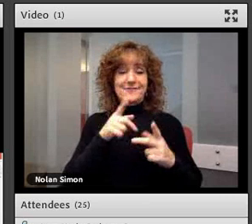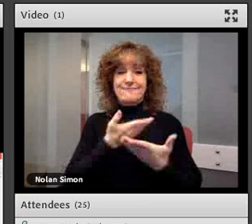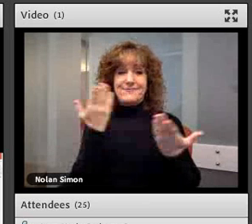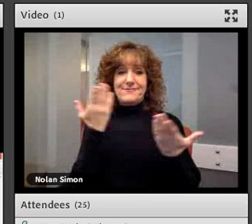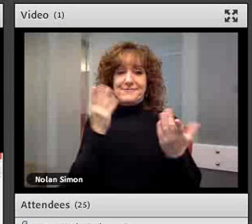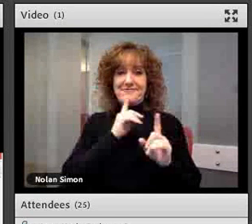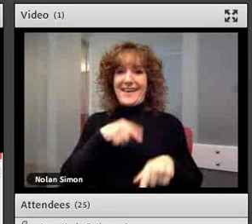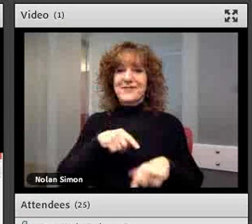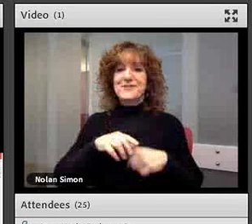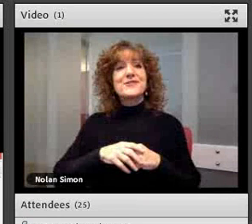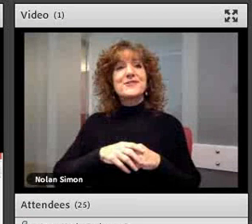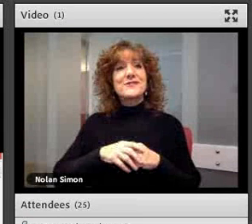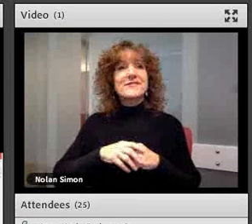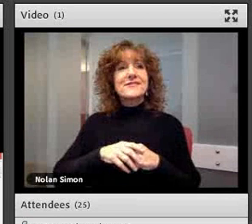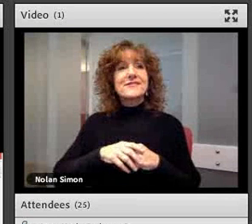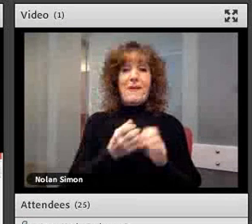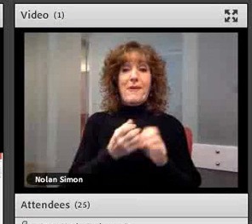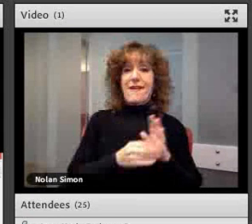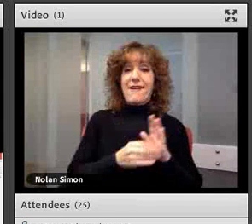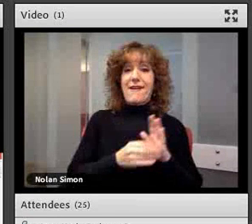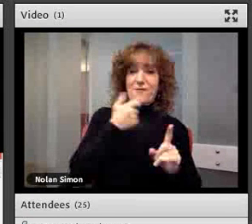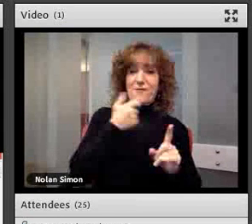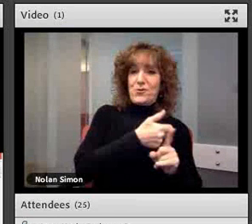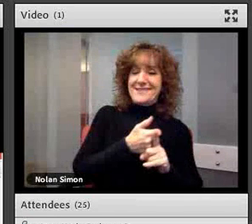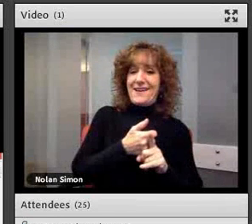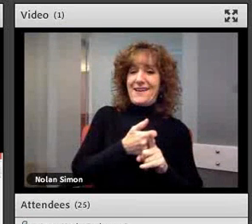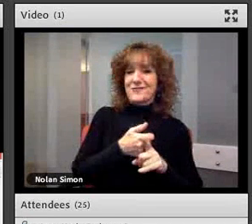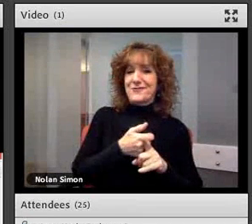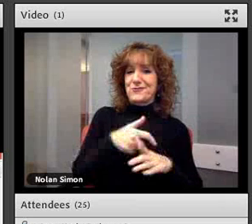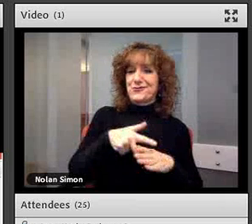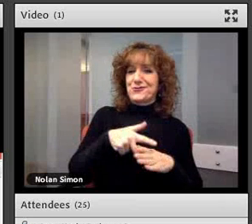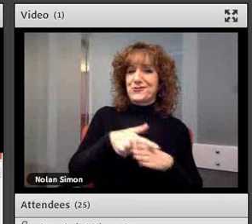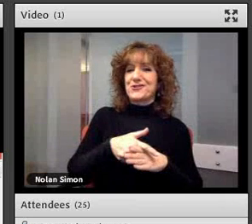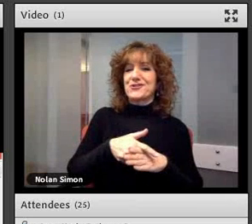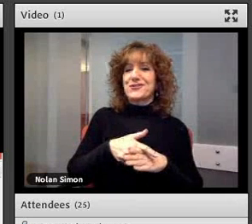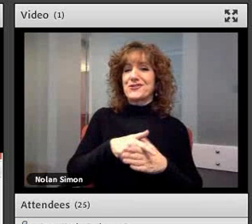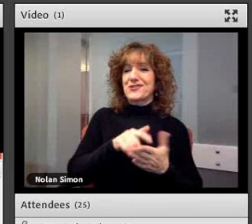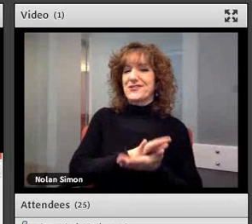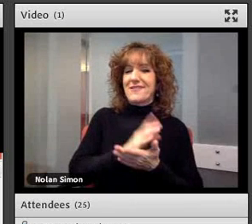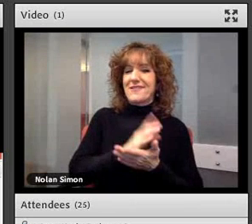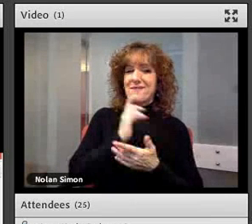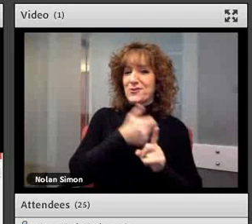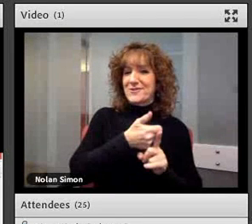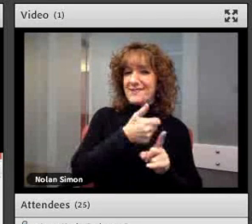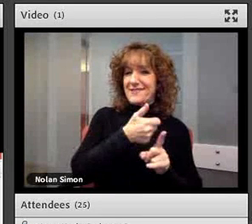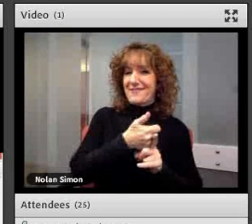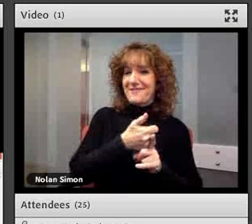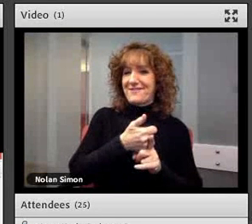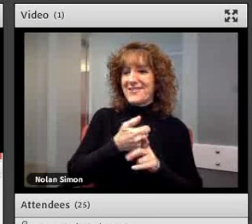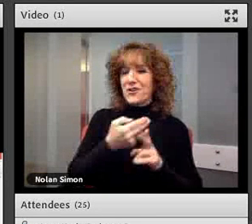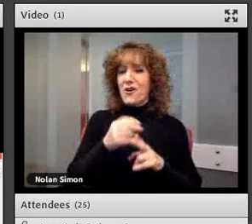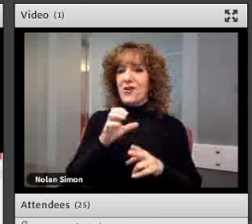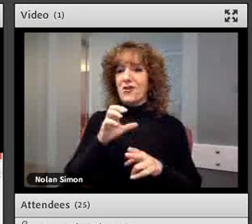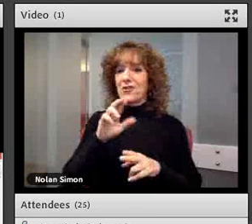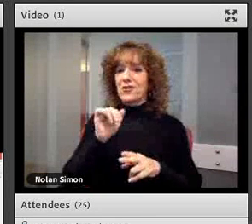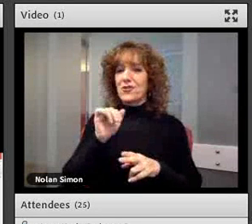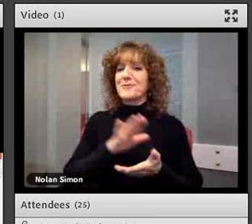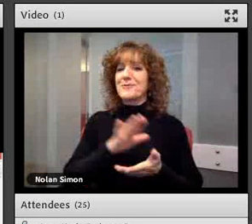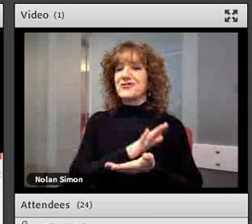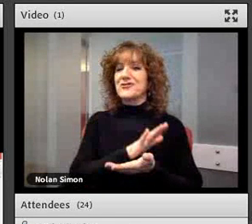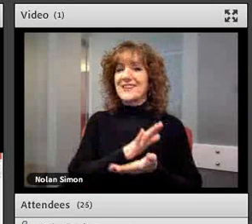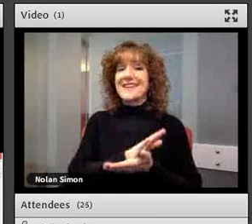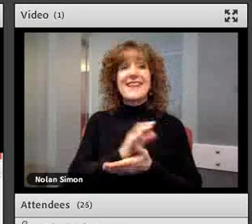there. So you make a copy for yourself, a crib sheet. So this is your crib sheet. Okay. And the other one's for the students.